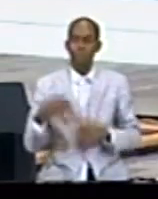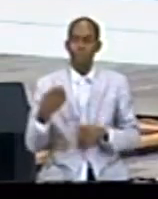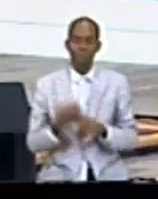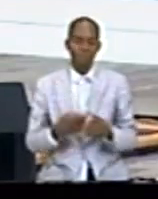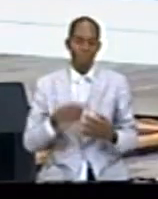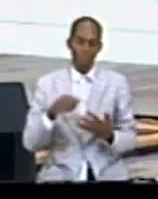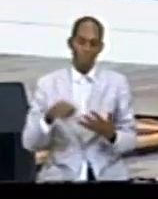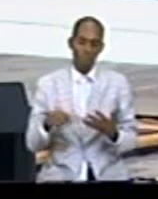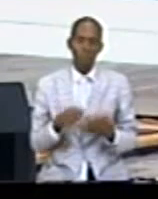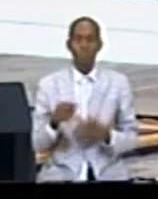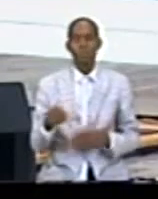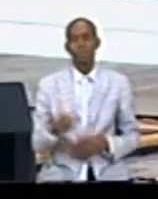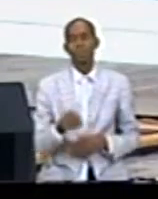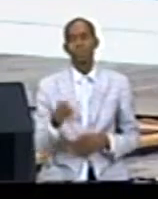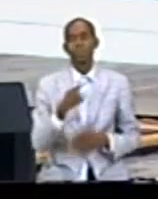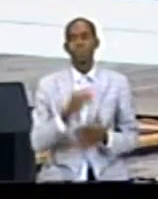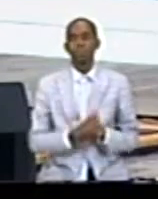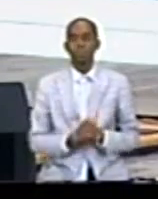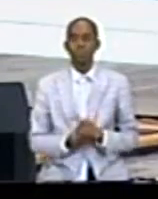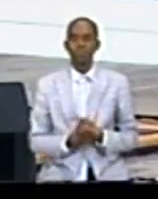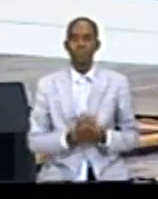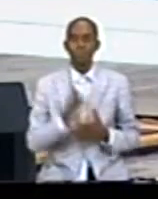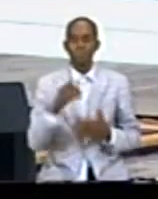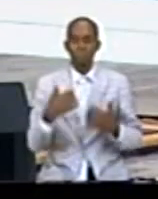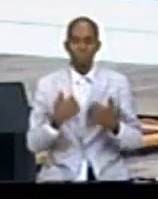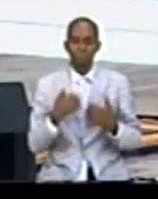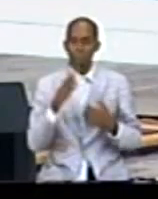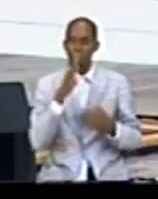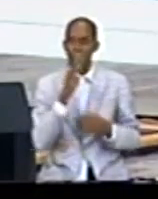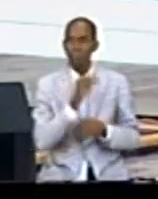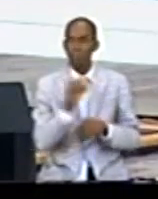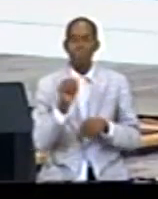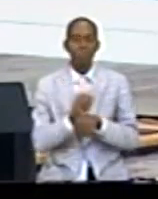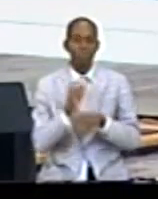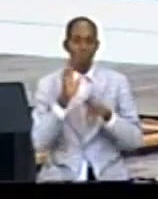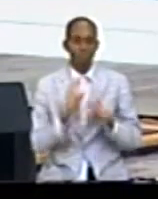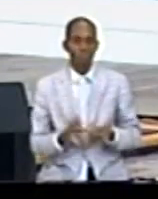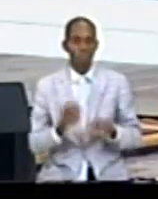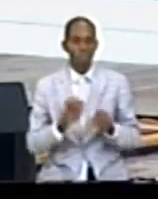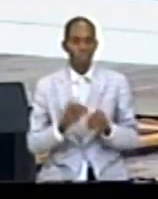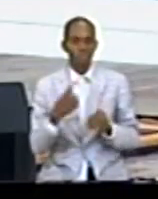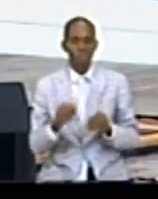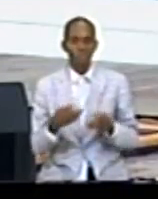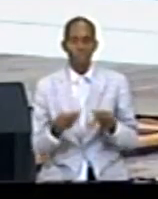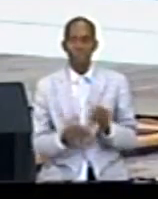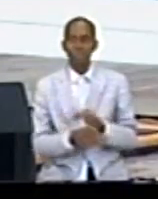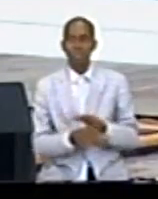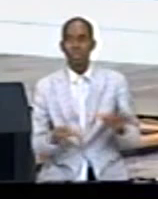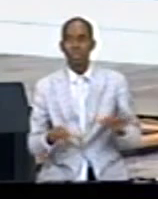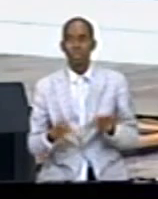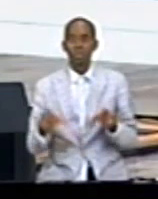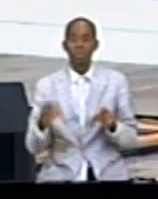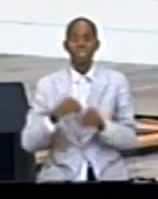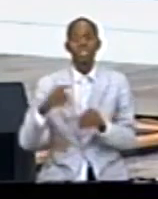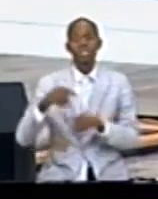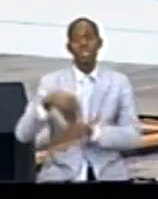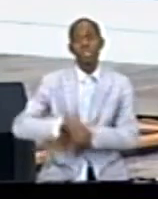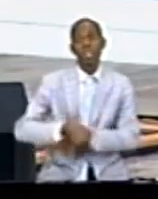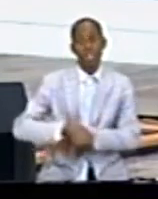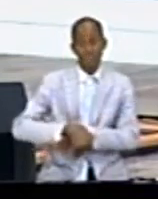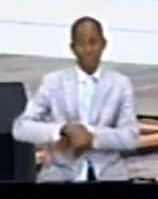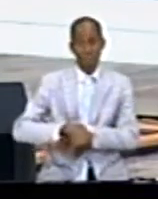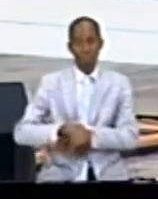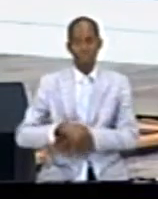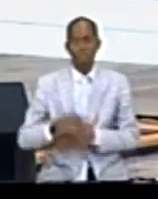among them. You've been a worker in the night, doing night work. I don't mean the